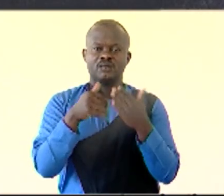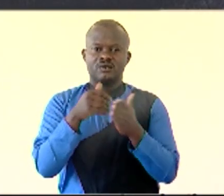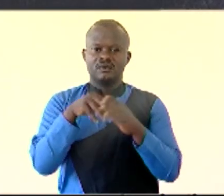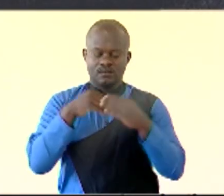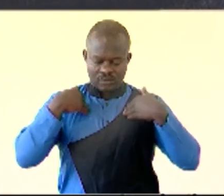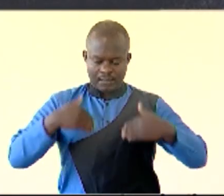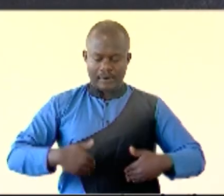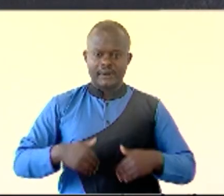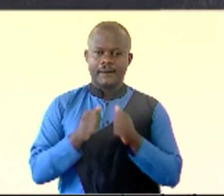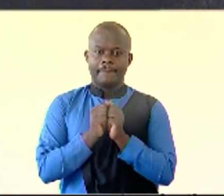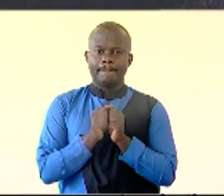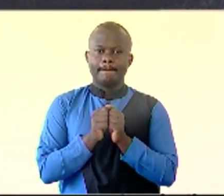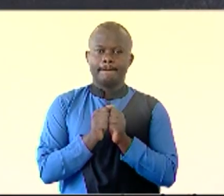body.